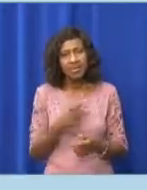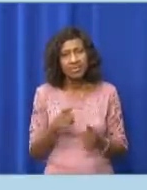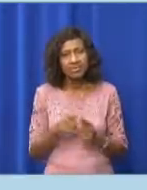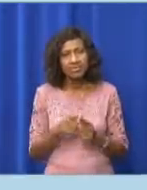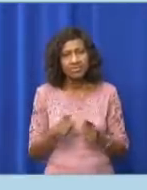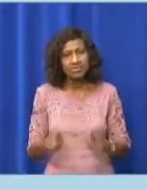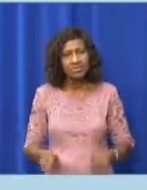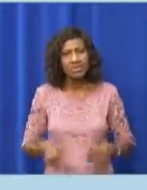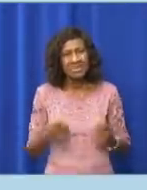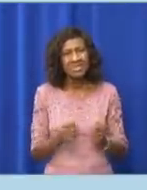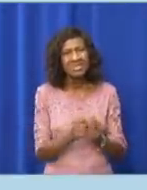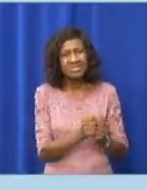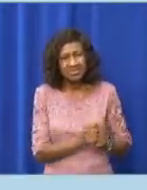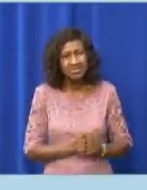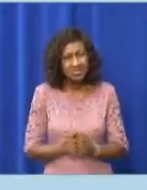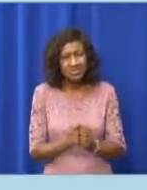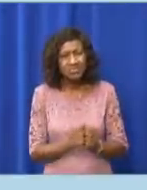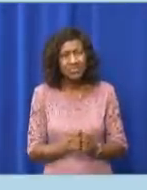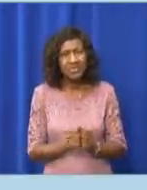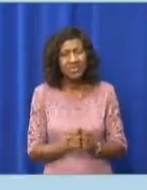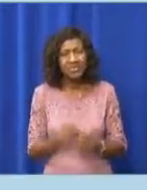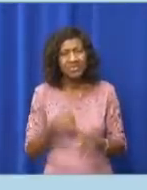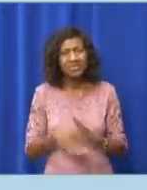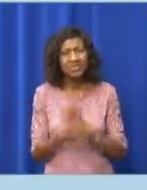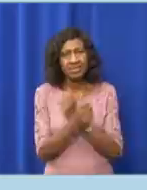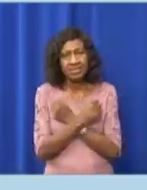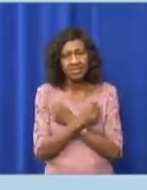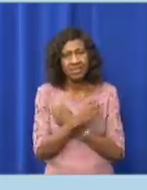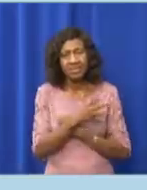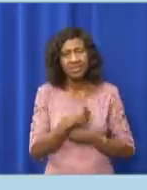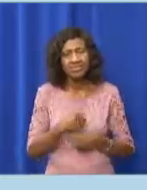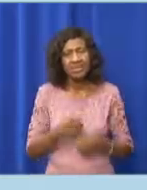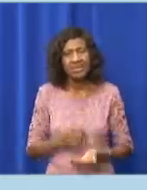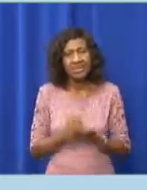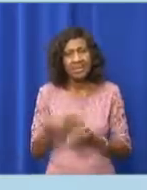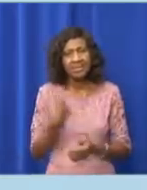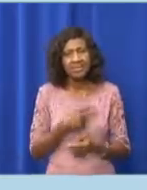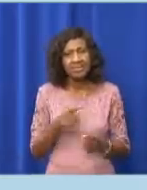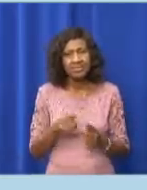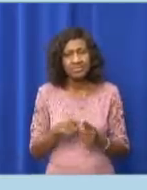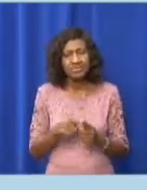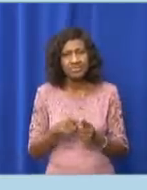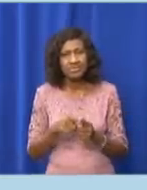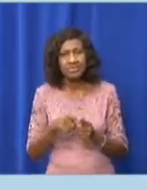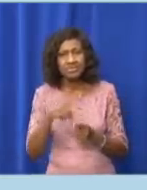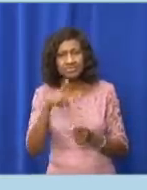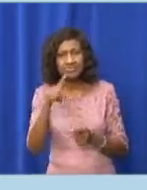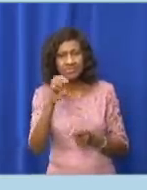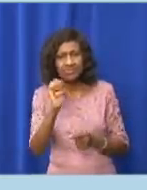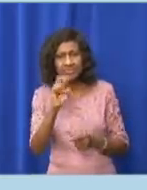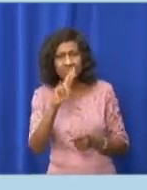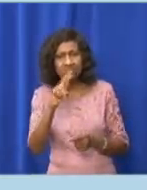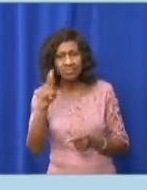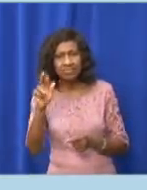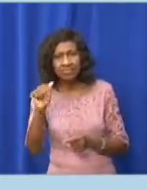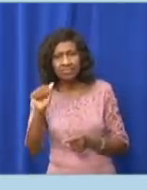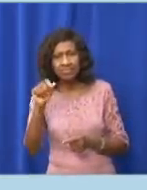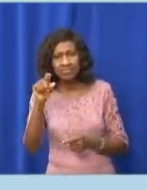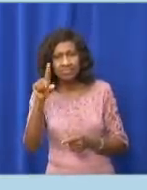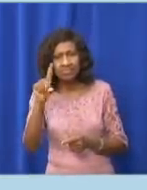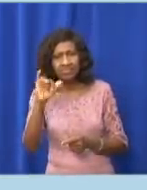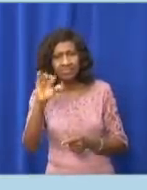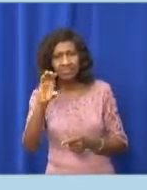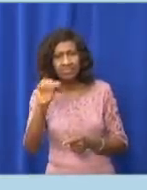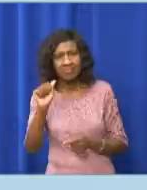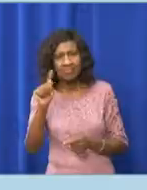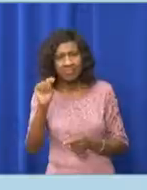harmony. Once again, we ask again for a complete eradication, dissipation, destruction of this